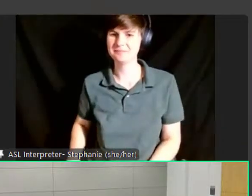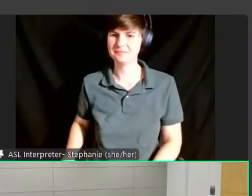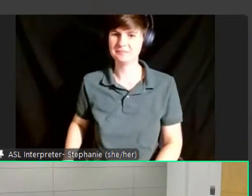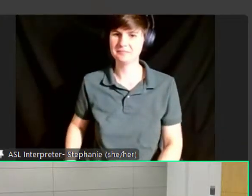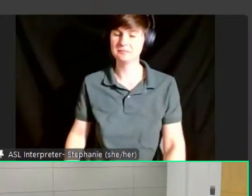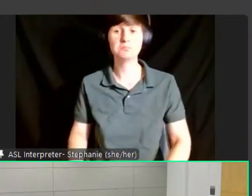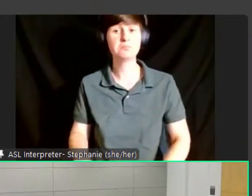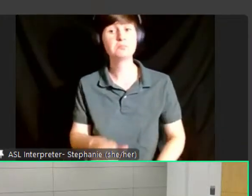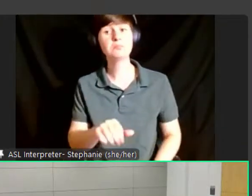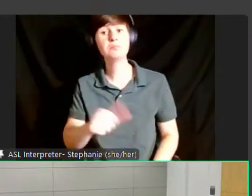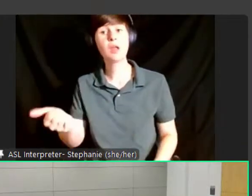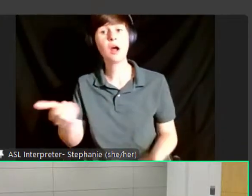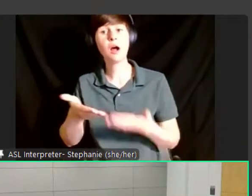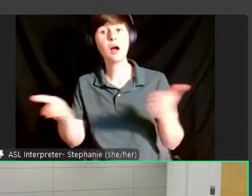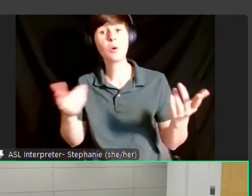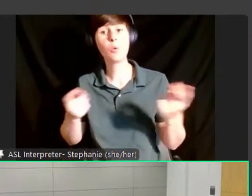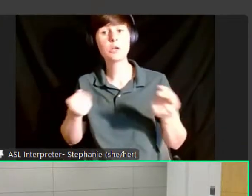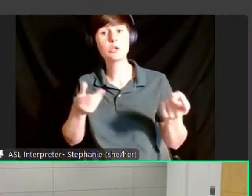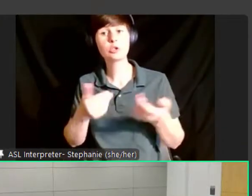Any other questions?